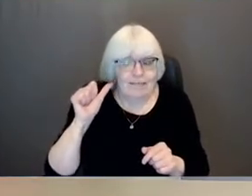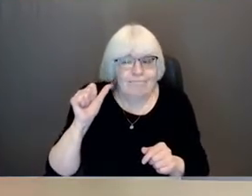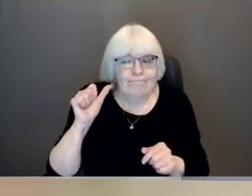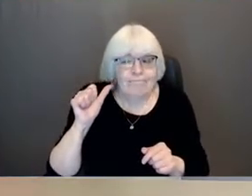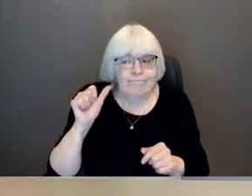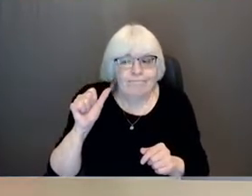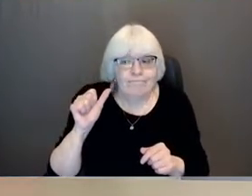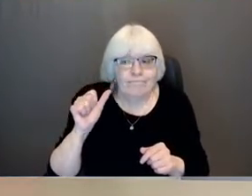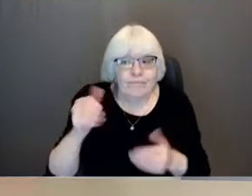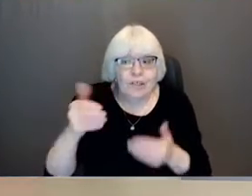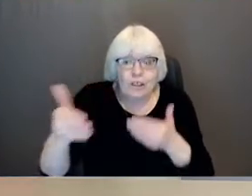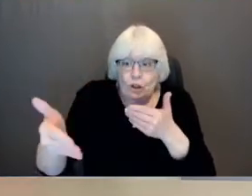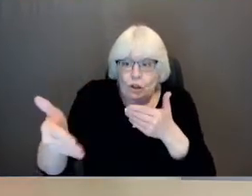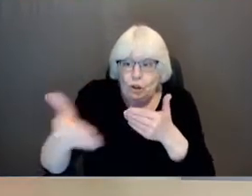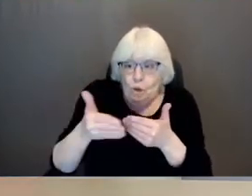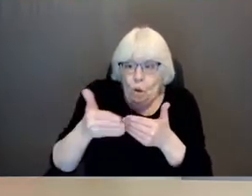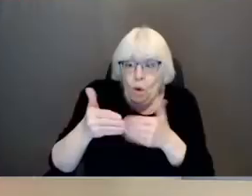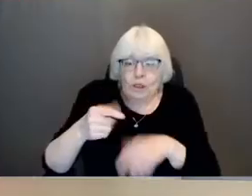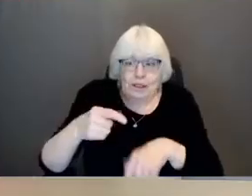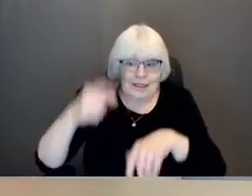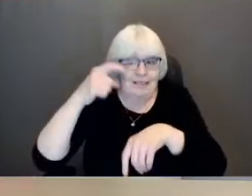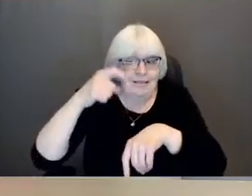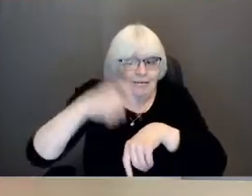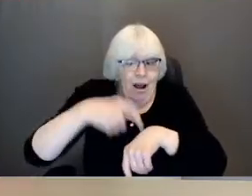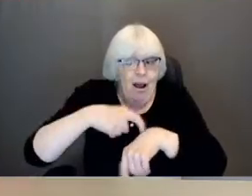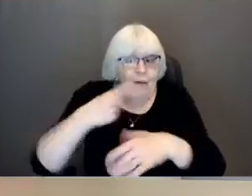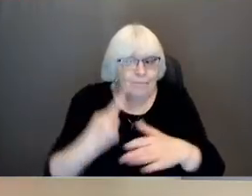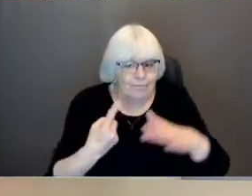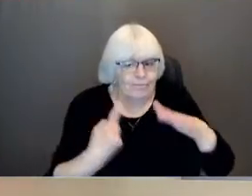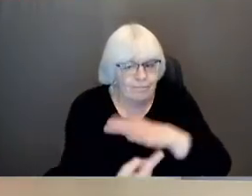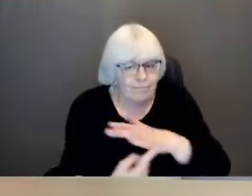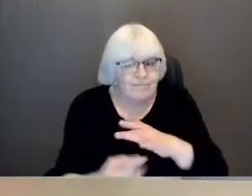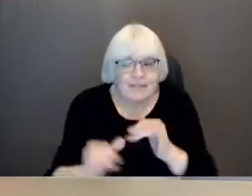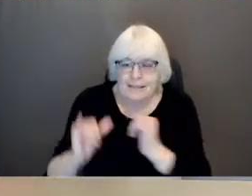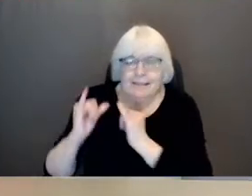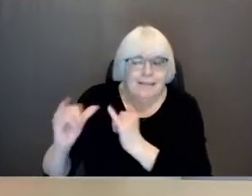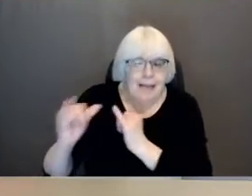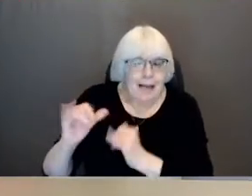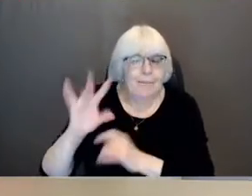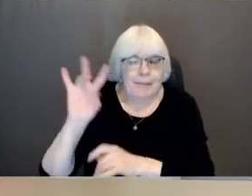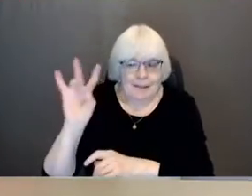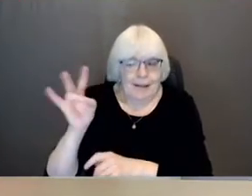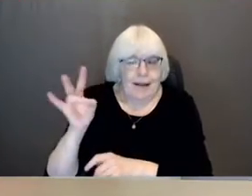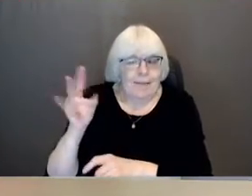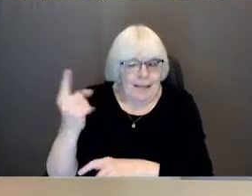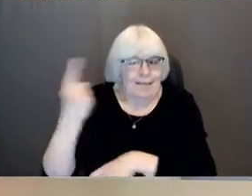And I think that's when I look at the evidence, and